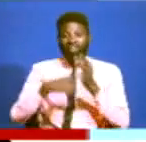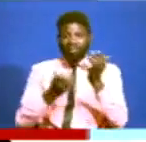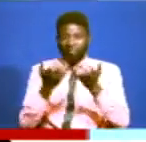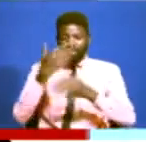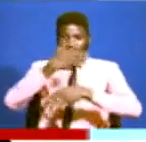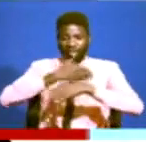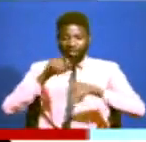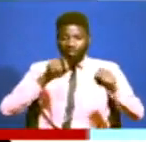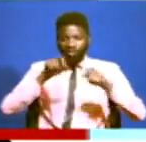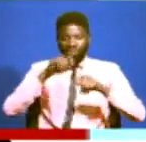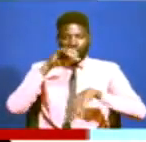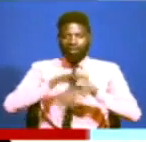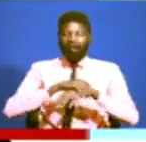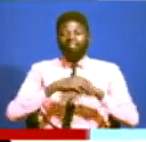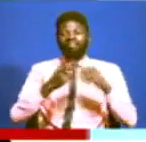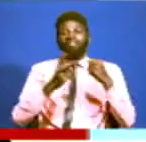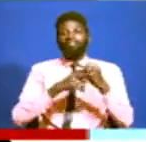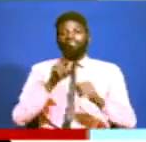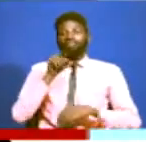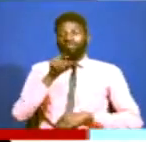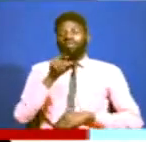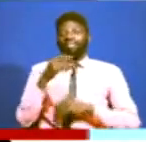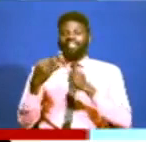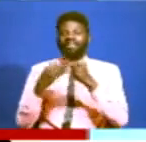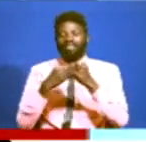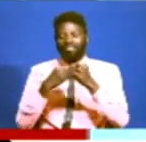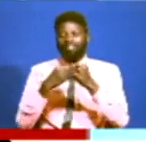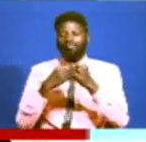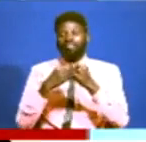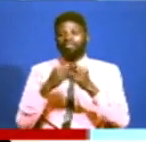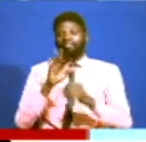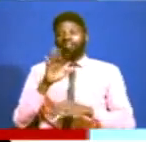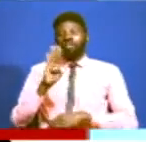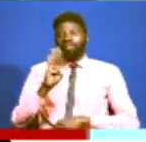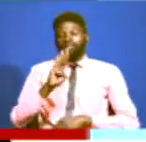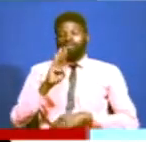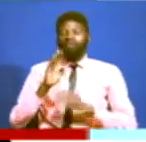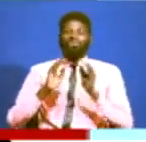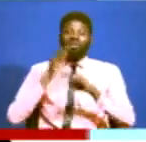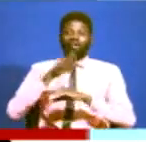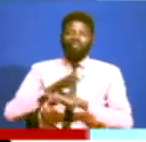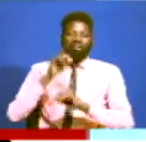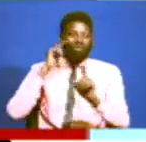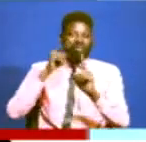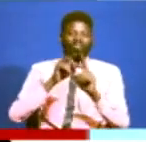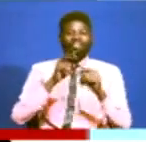728.5 billion, surpassing its target of 702.8